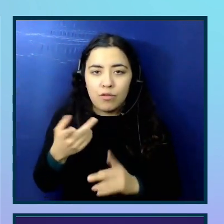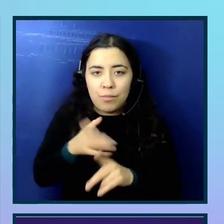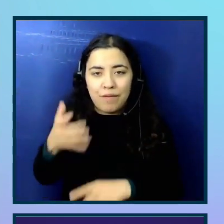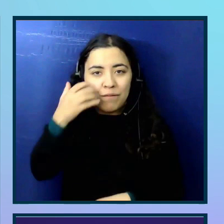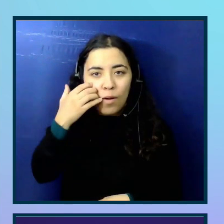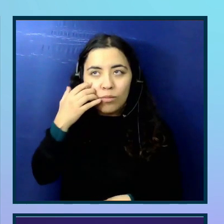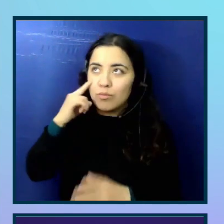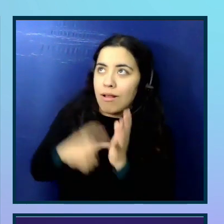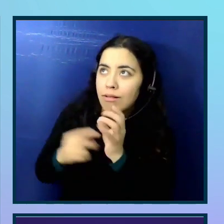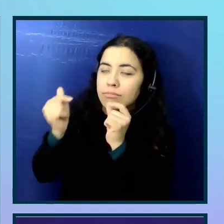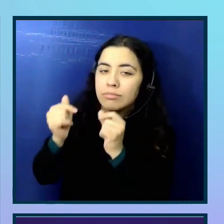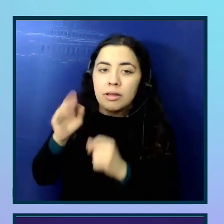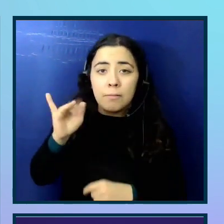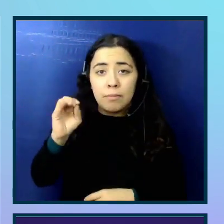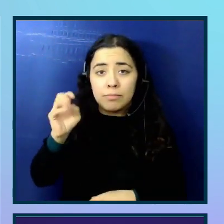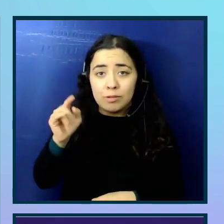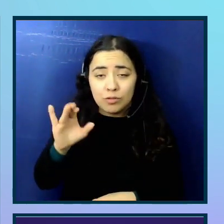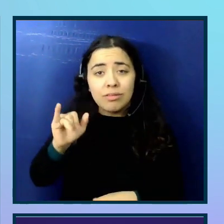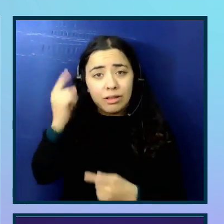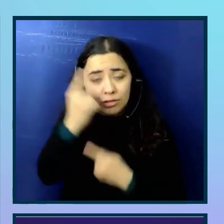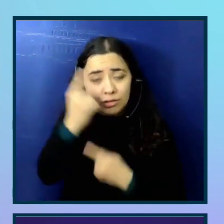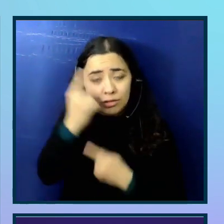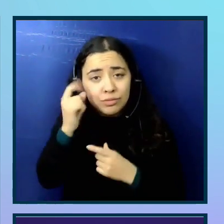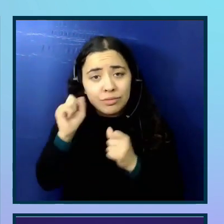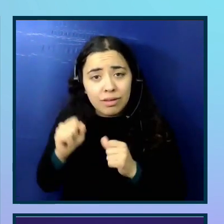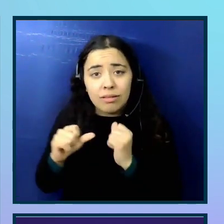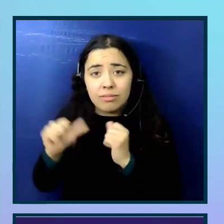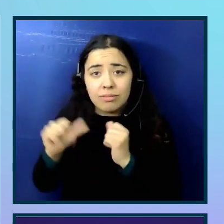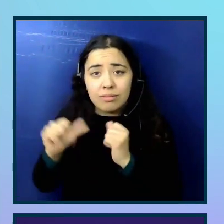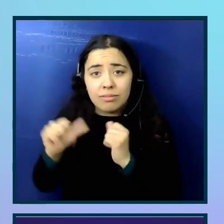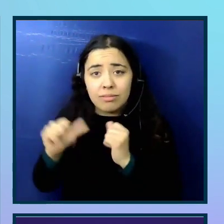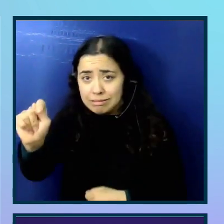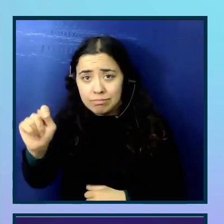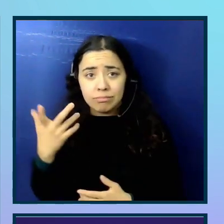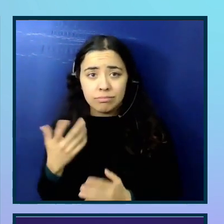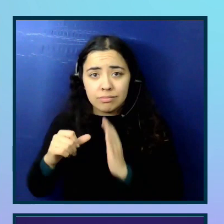So things like biometrics can be considered an assistive technology.